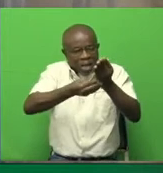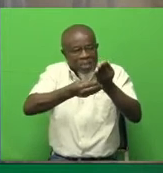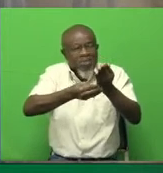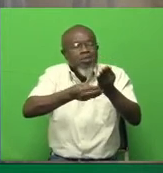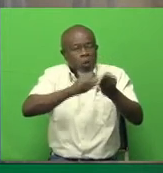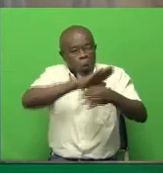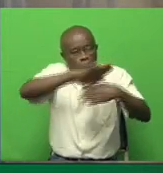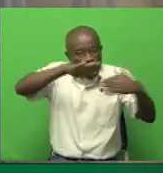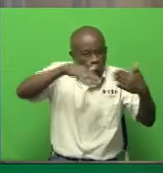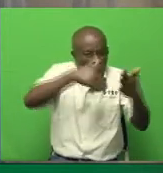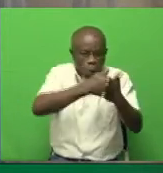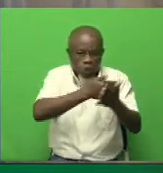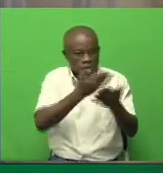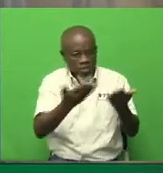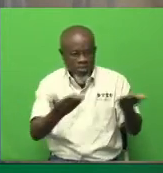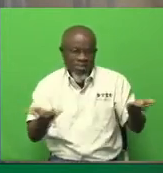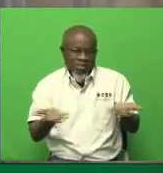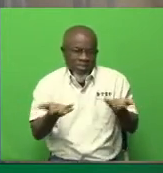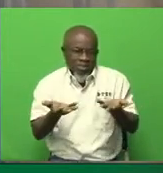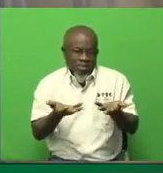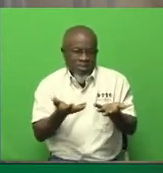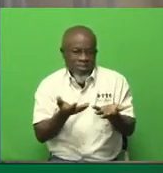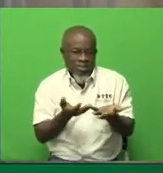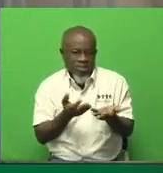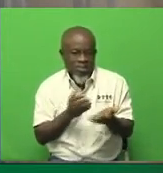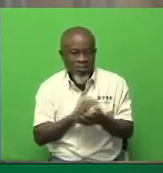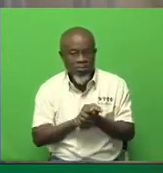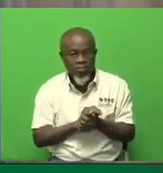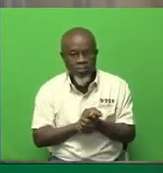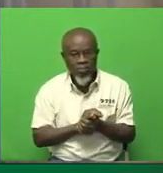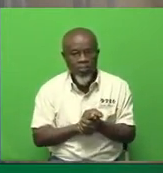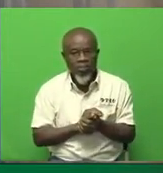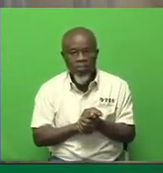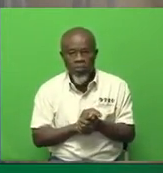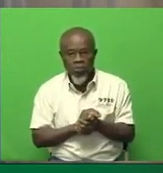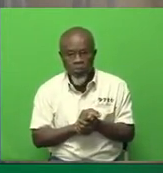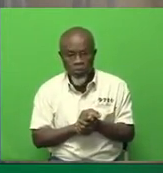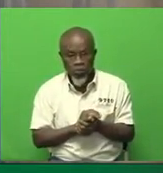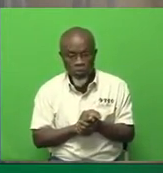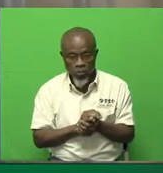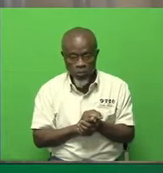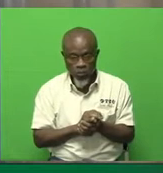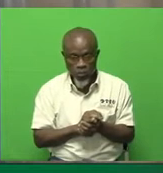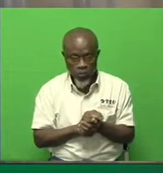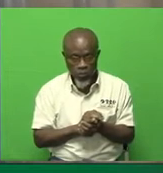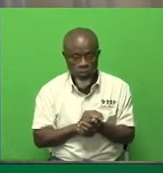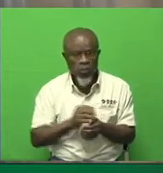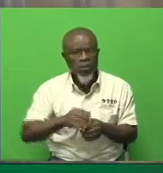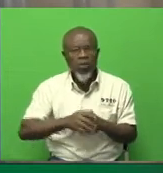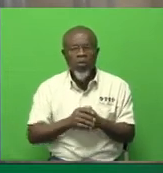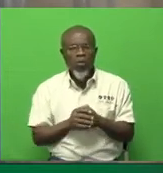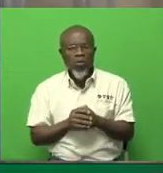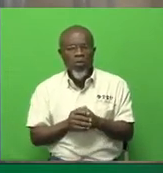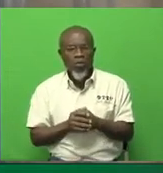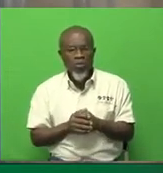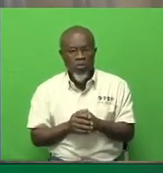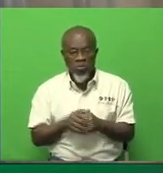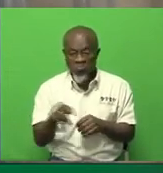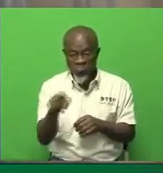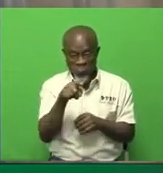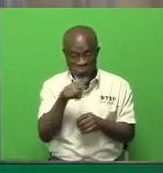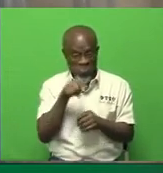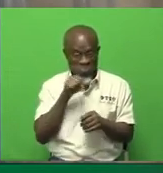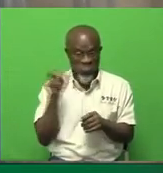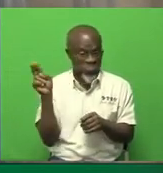chastise citizens for not making sacrifices they now realize they would never in charge of anything